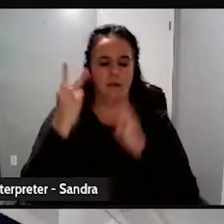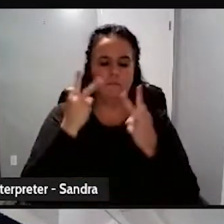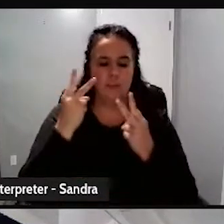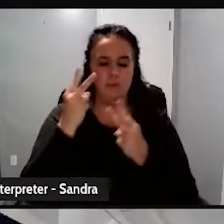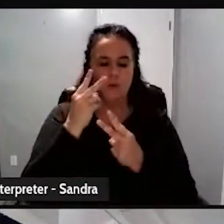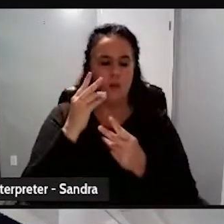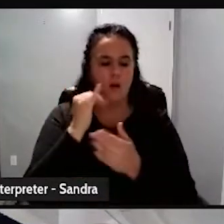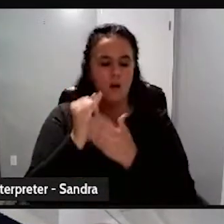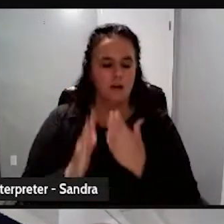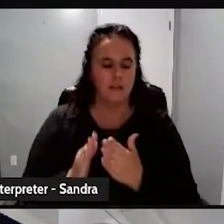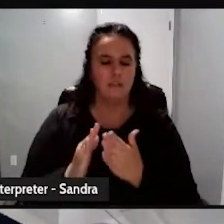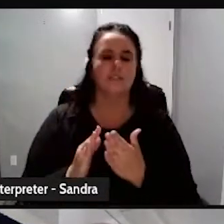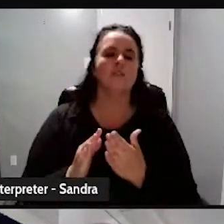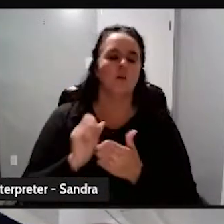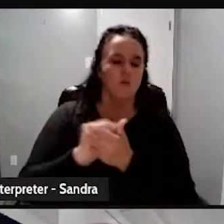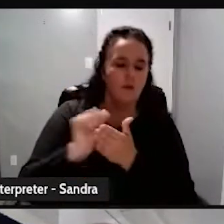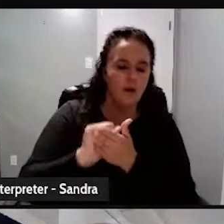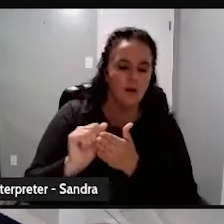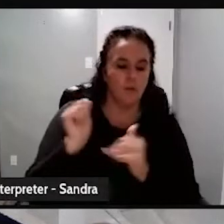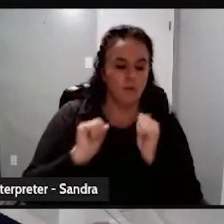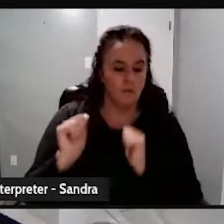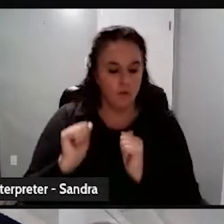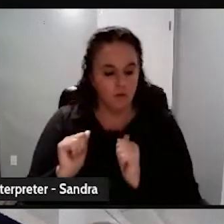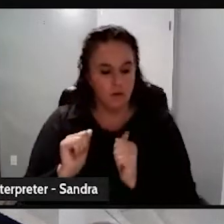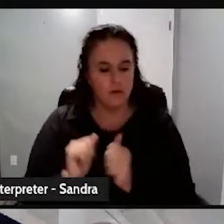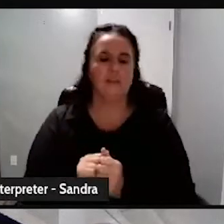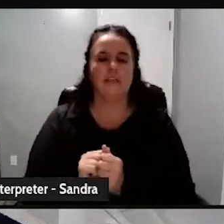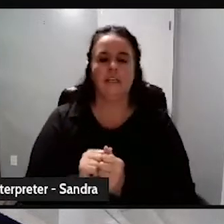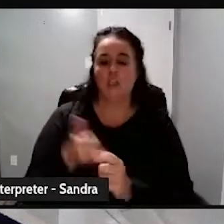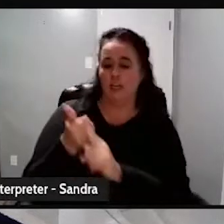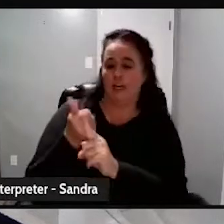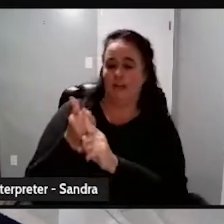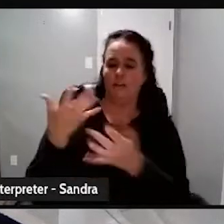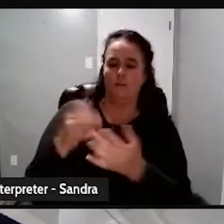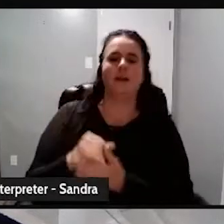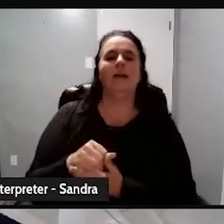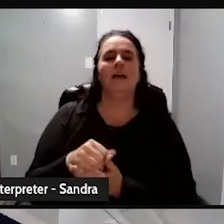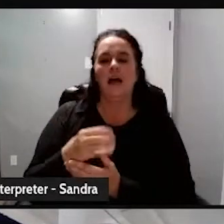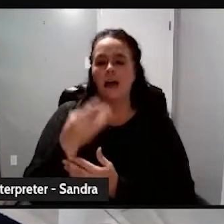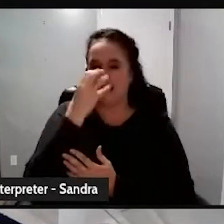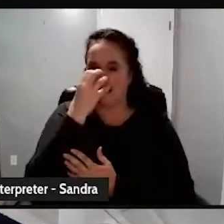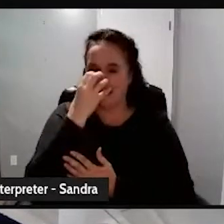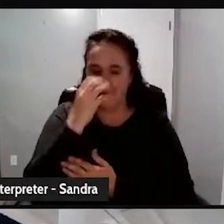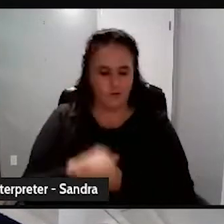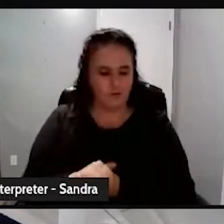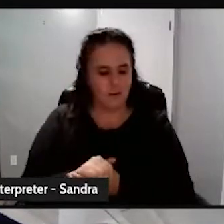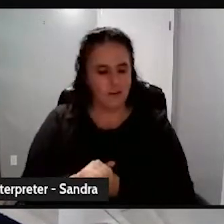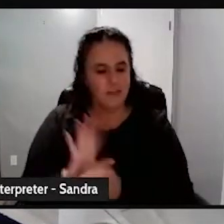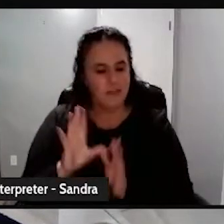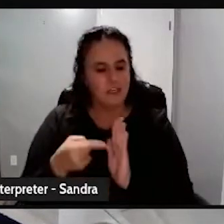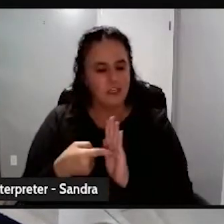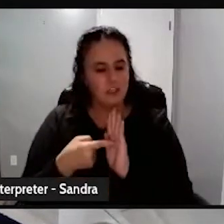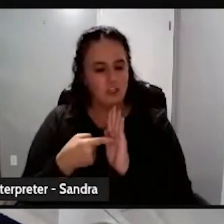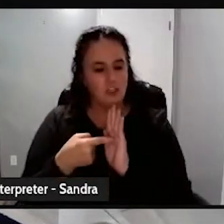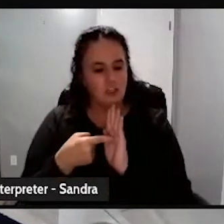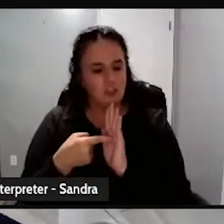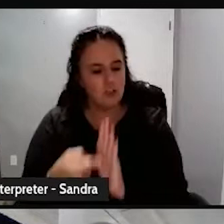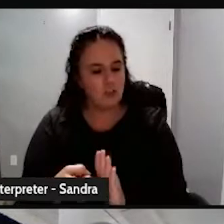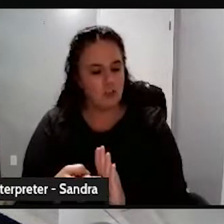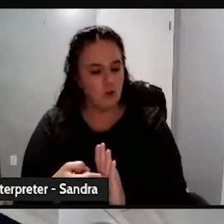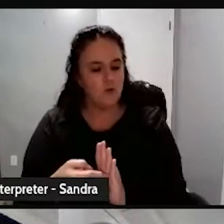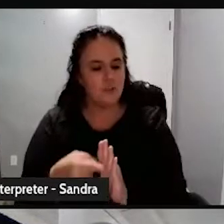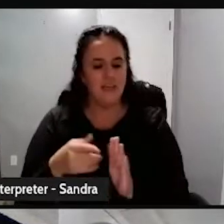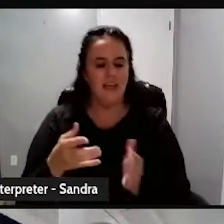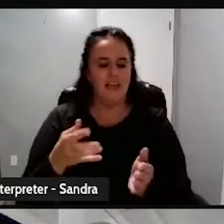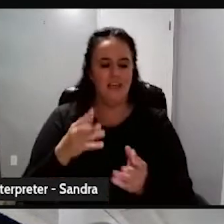performer, a self-identified clown who explores abjection as identity. Her work often muses